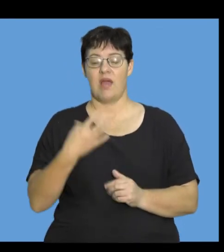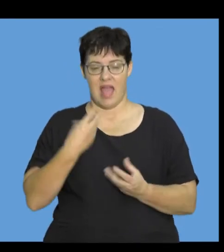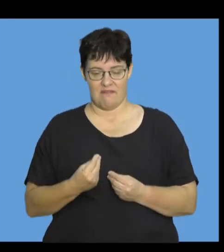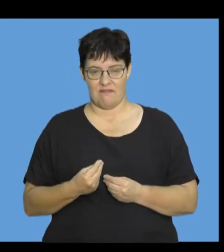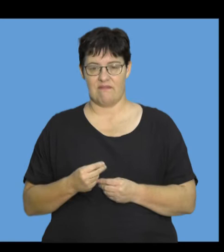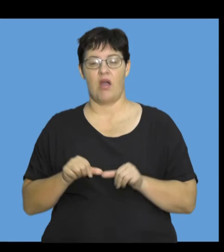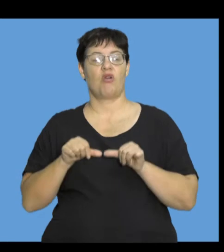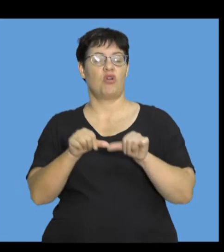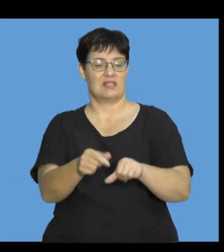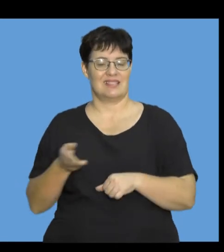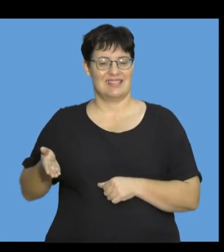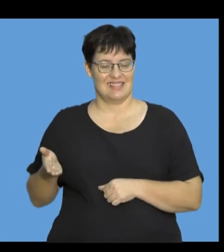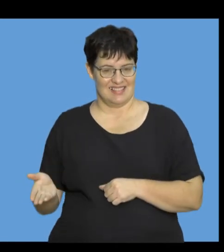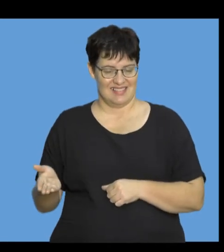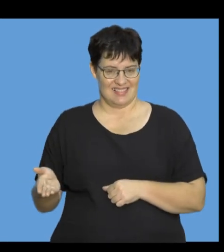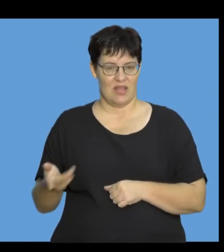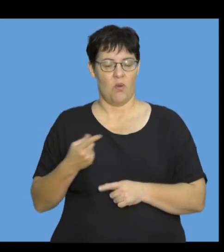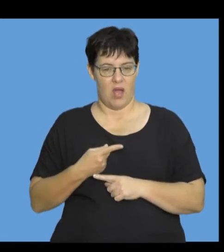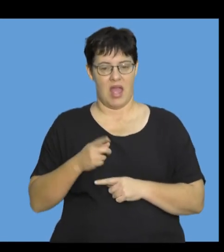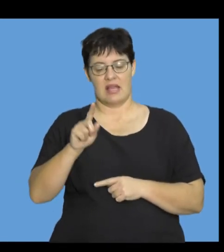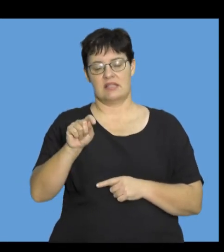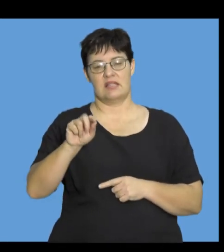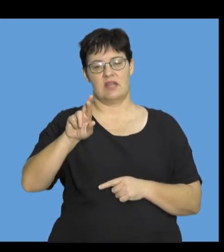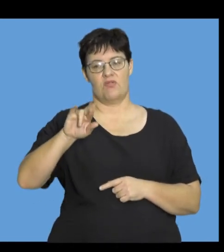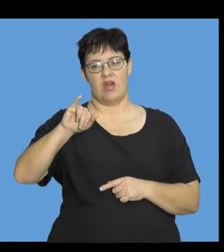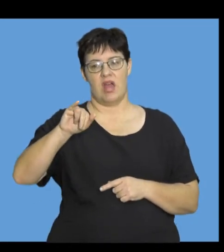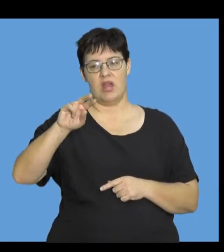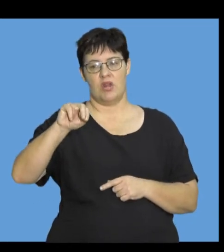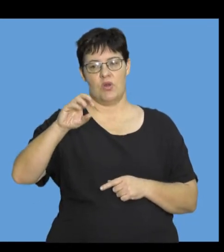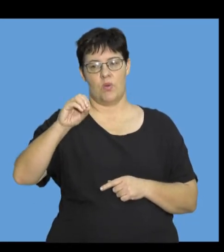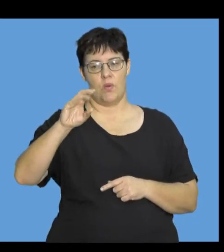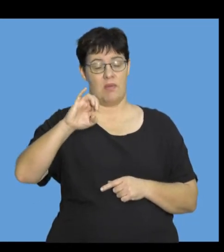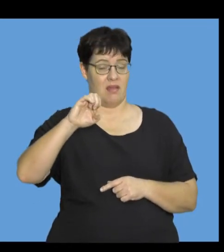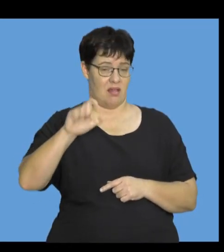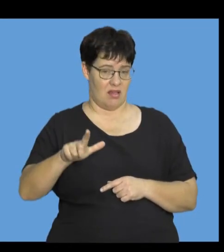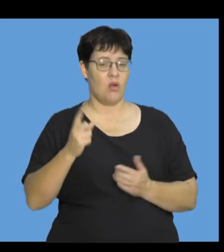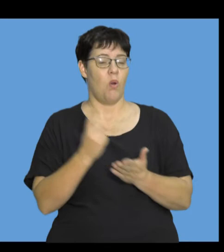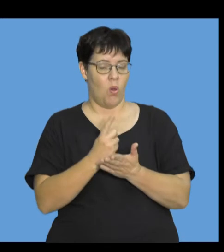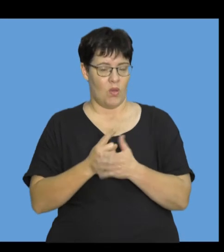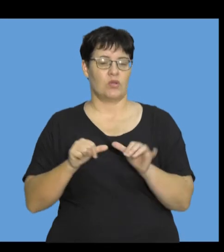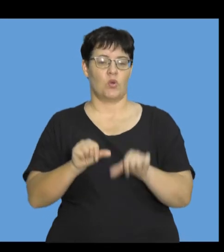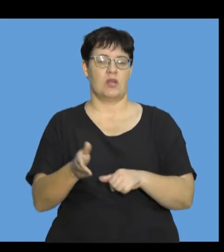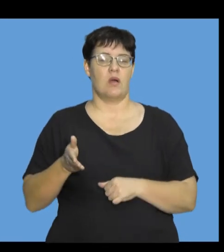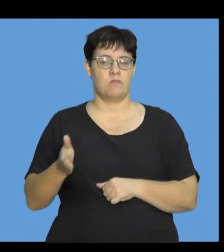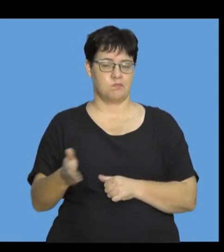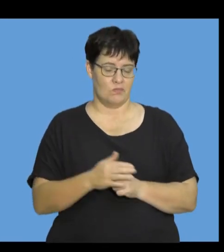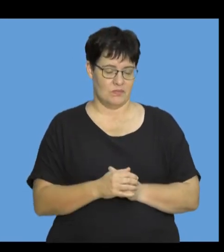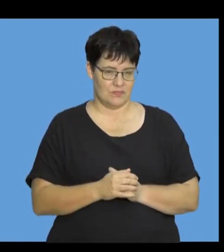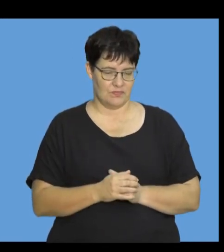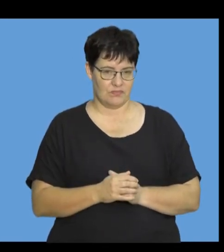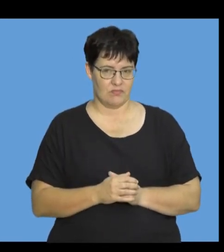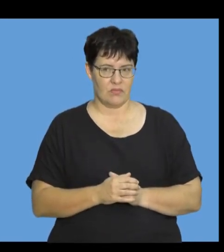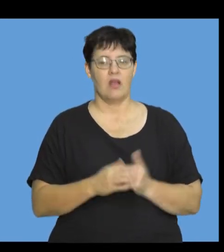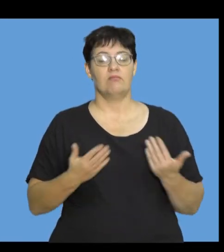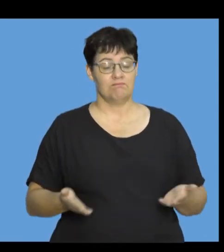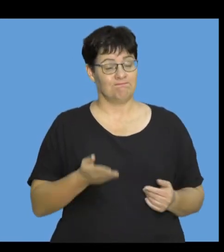going to have a constant term because it's a trinomial, and a trinomial always ends with a constant term.